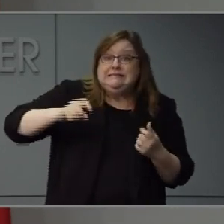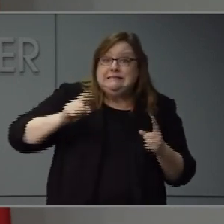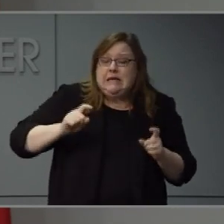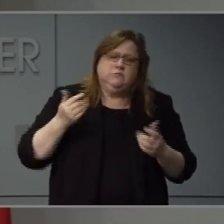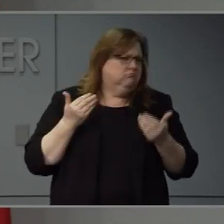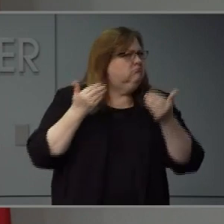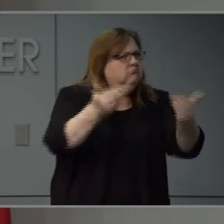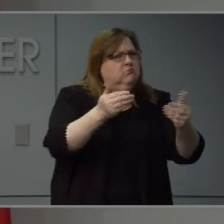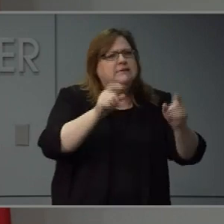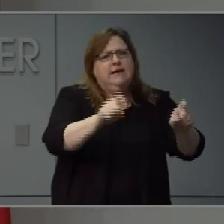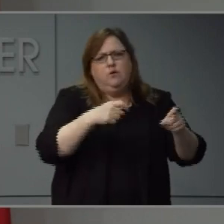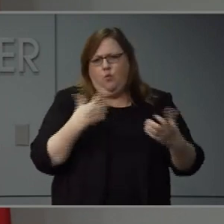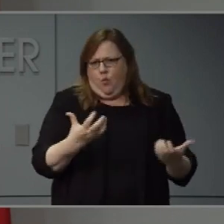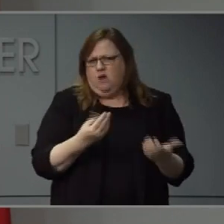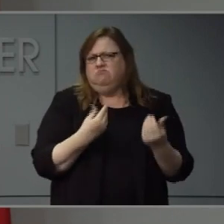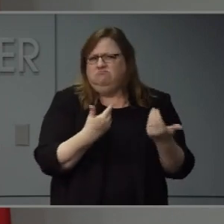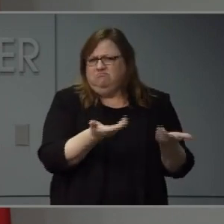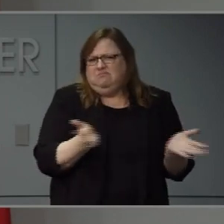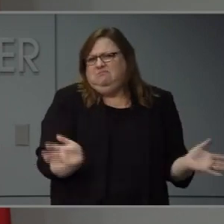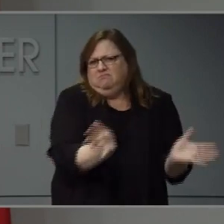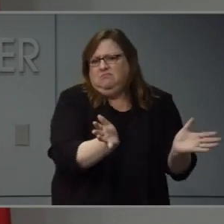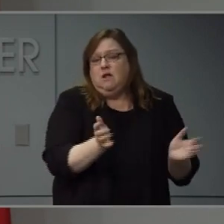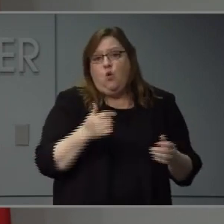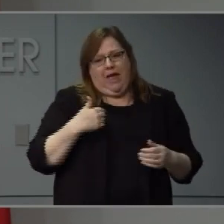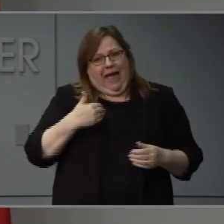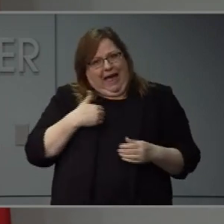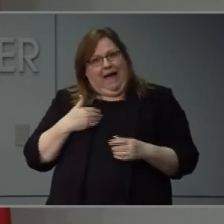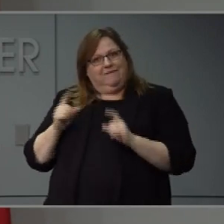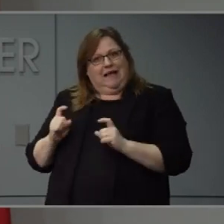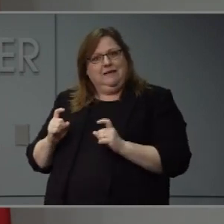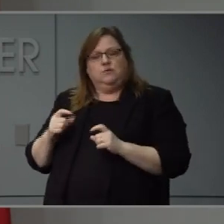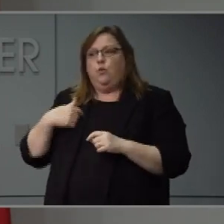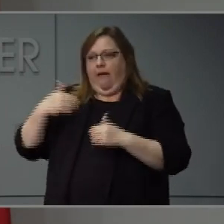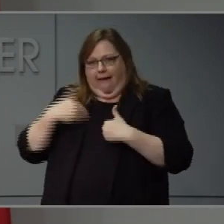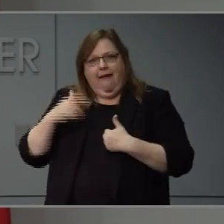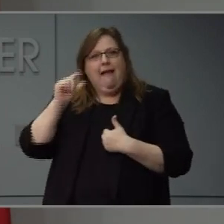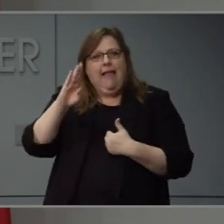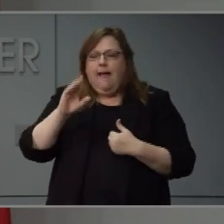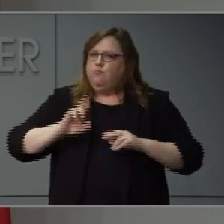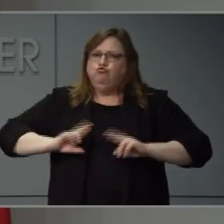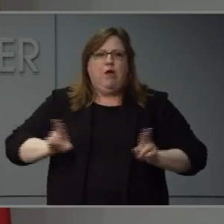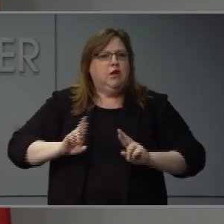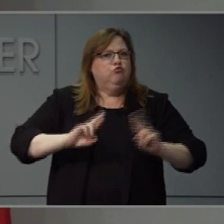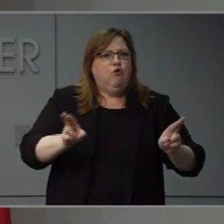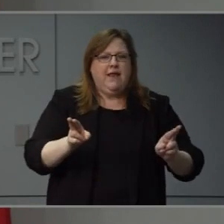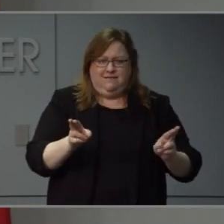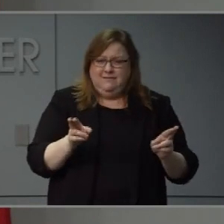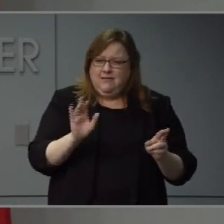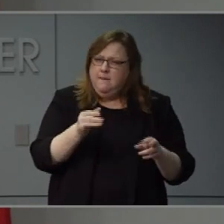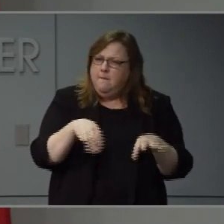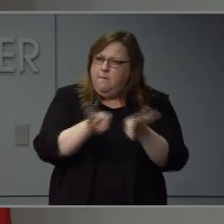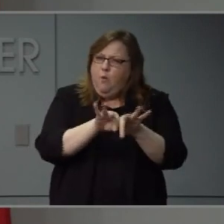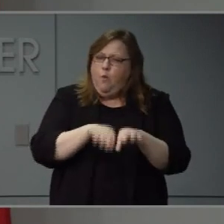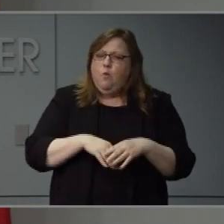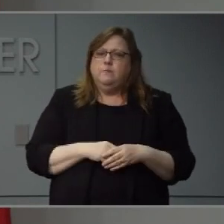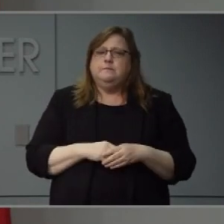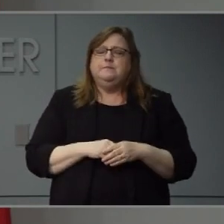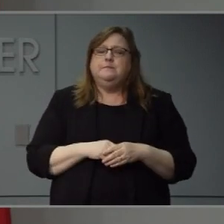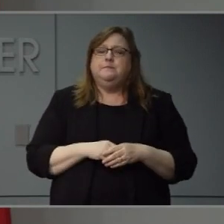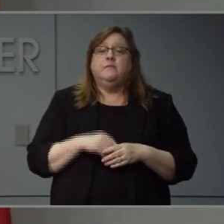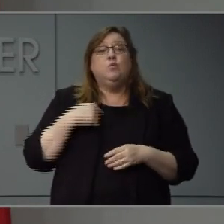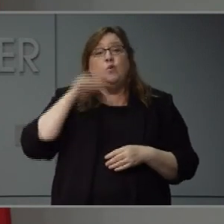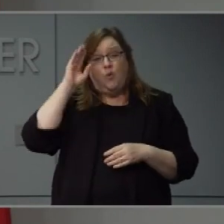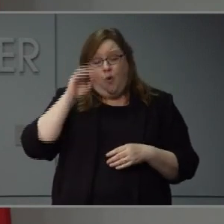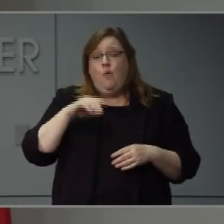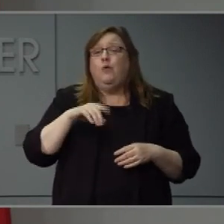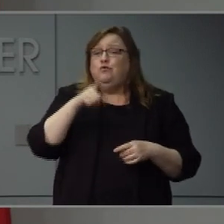it. We have the capacity and we want to use it. We could think that's an important tool. And again, we know that this has been an evolving thing as